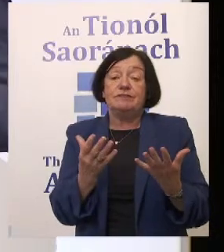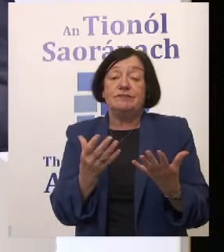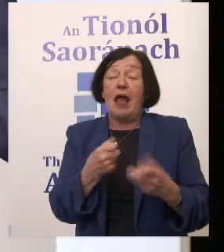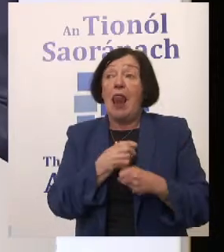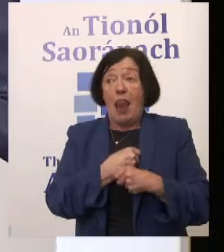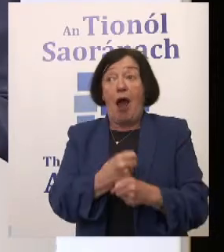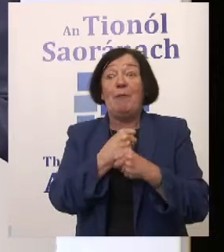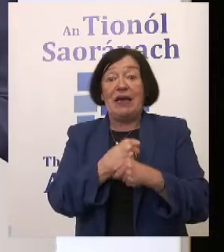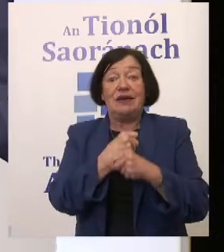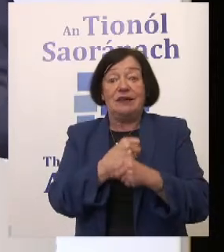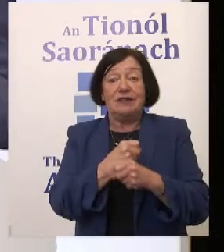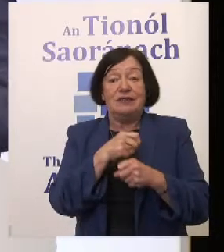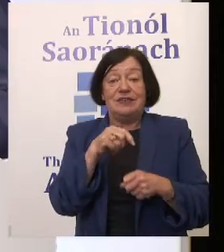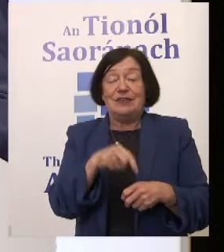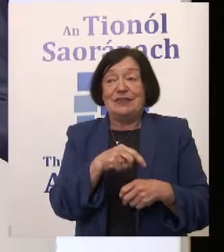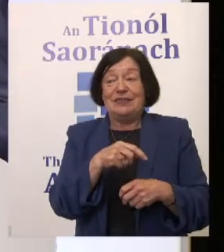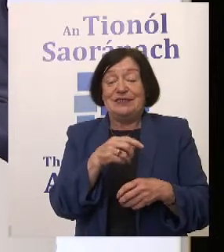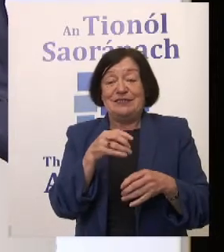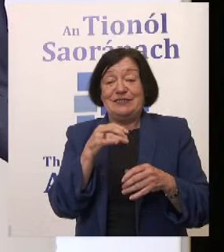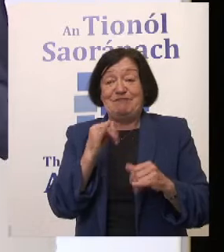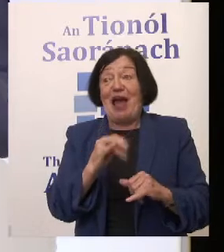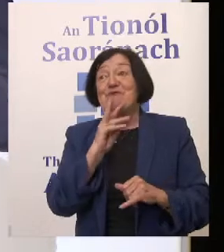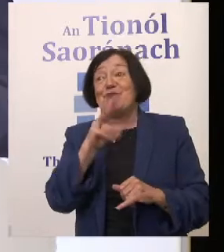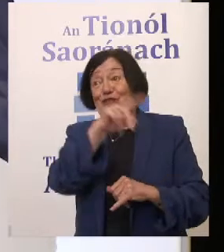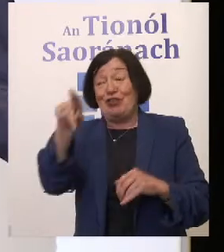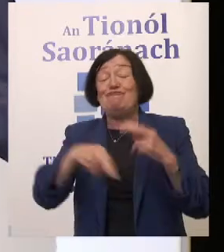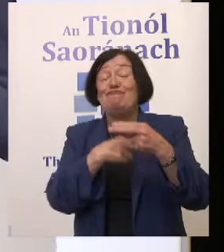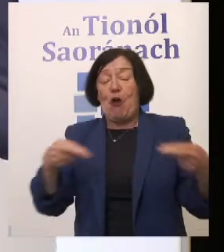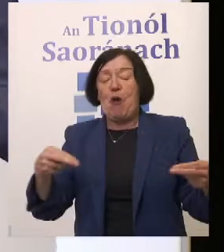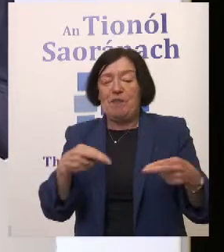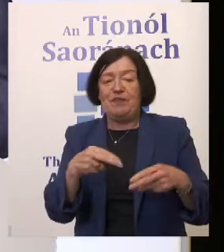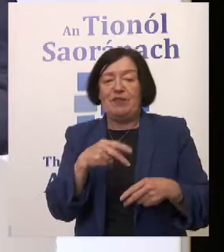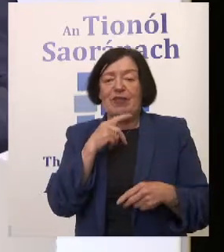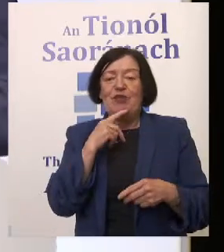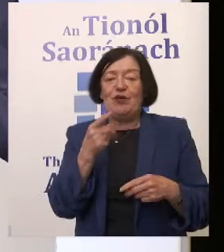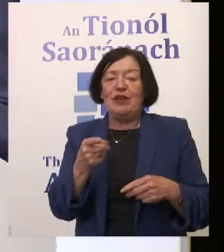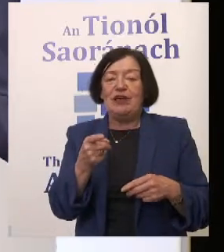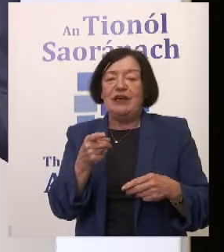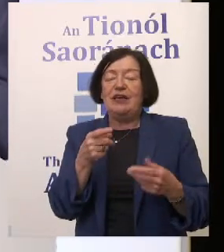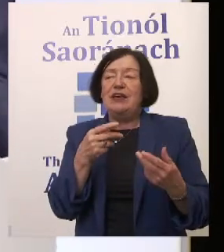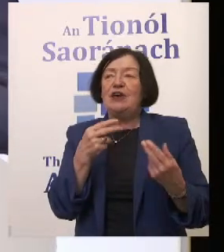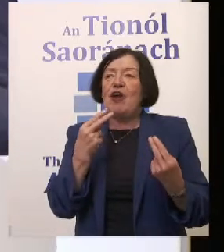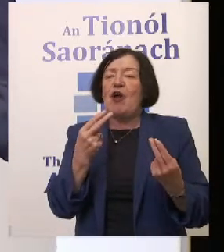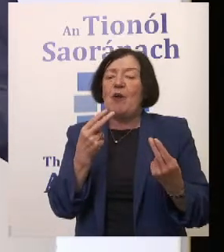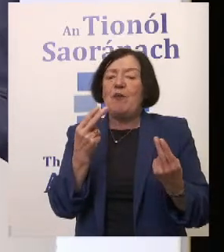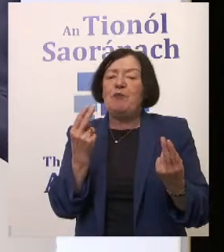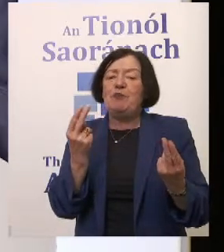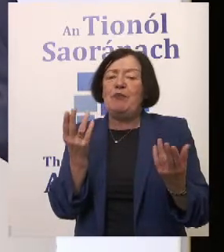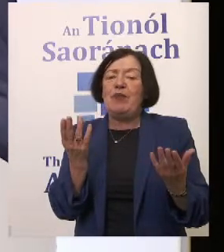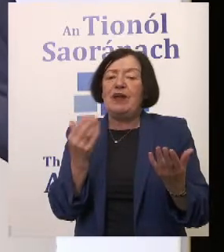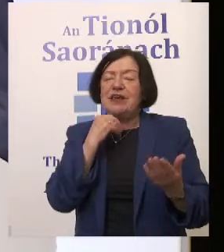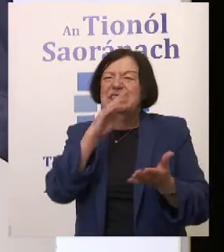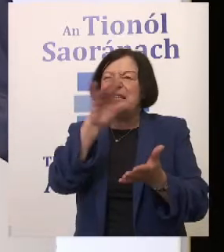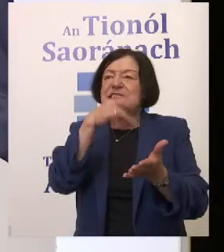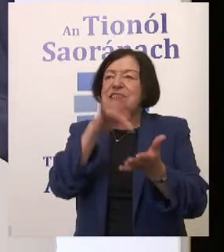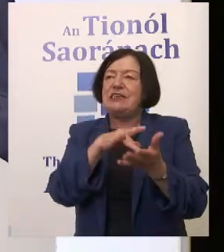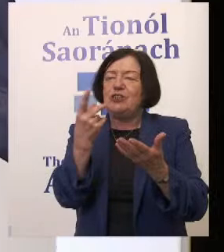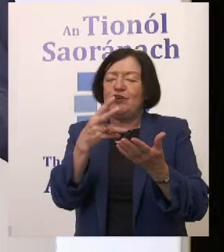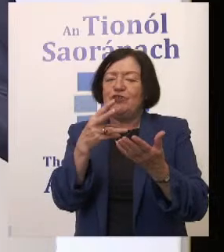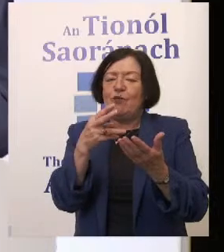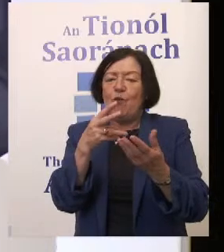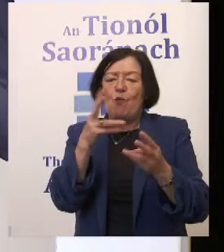lobbying, which is the dirty word in the room, but it's very much usually about, because a city doesn't